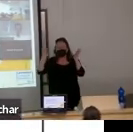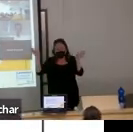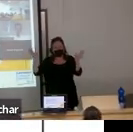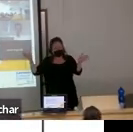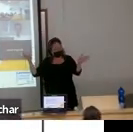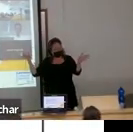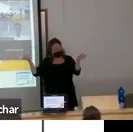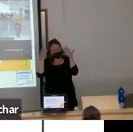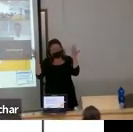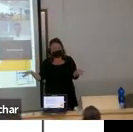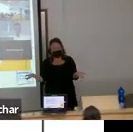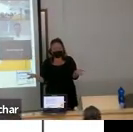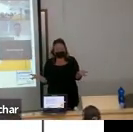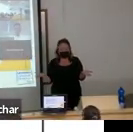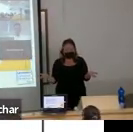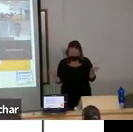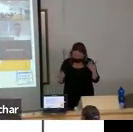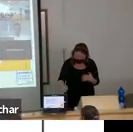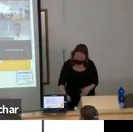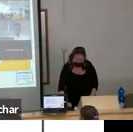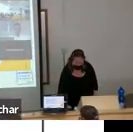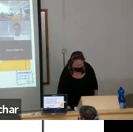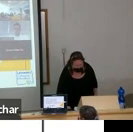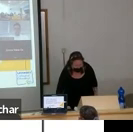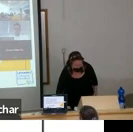Don't be so happy.